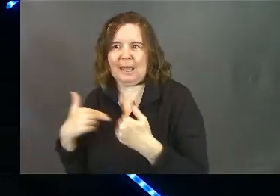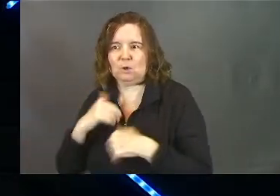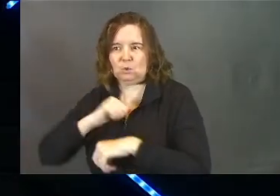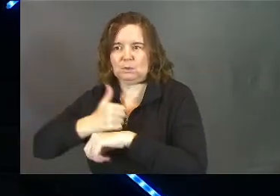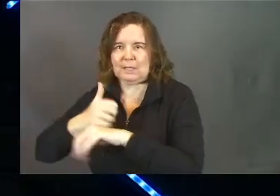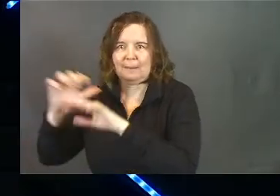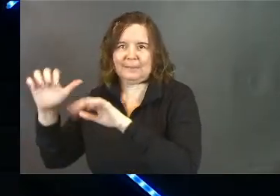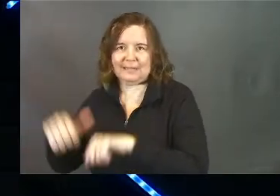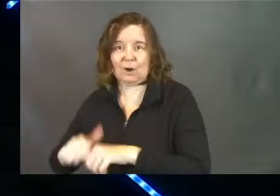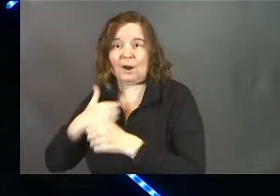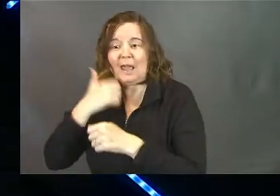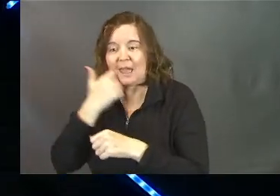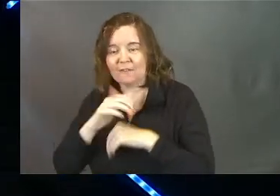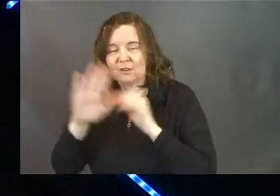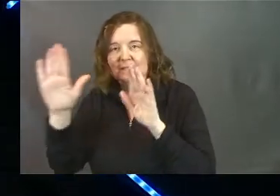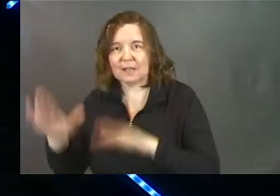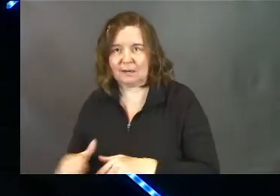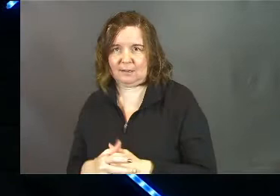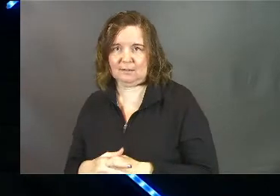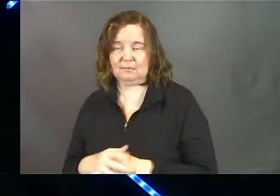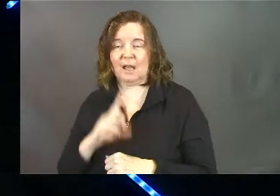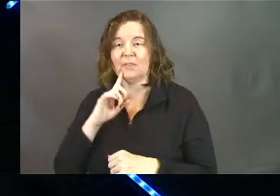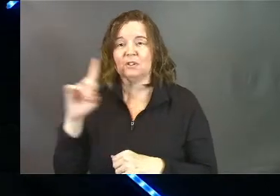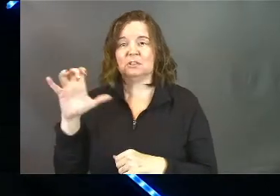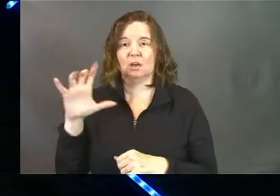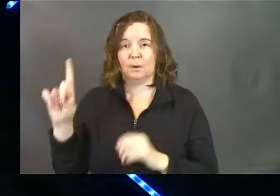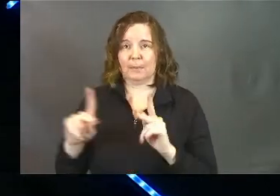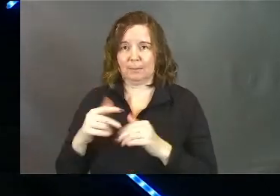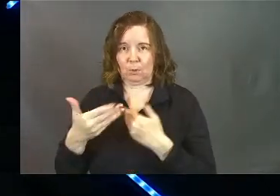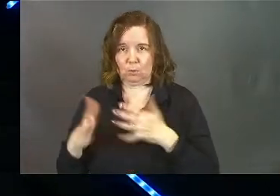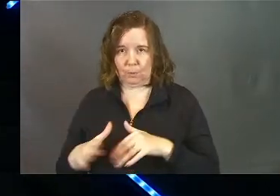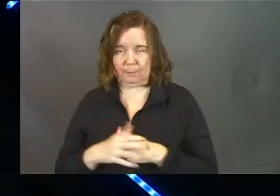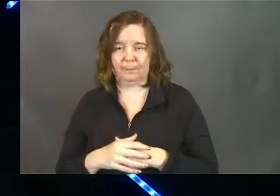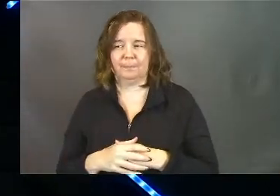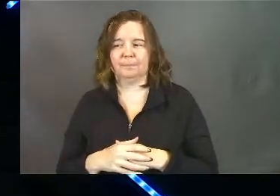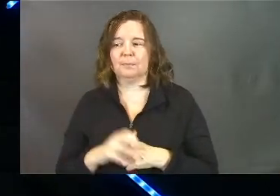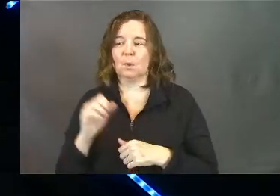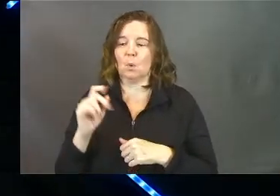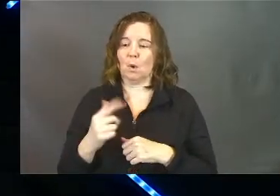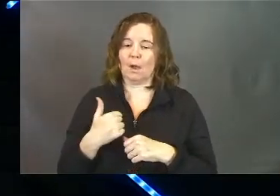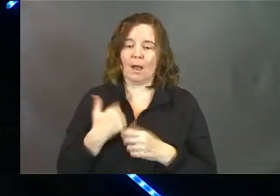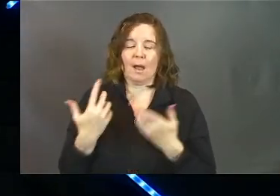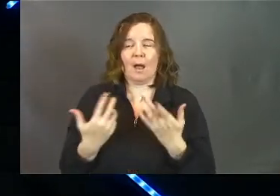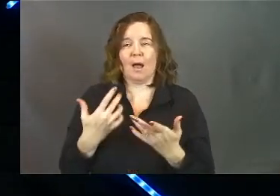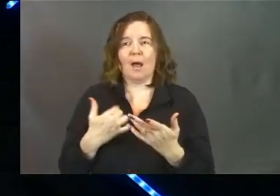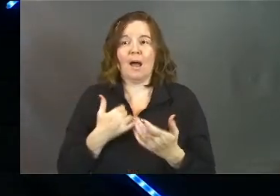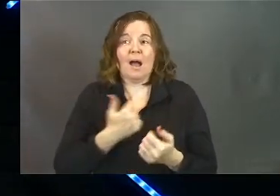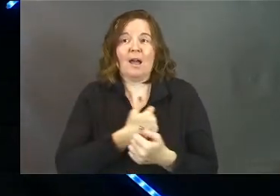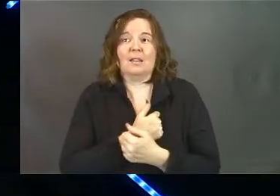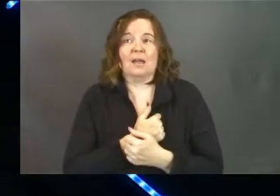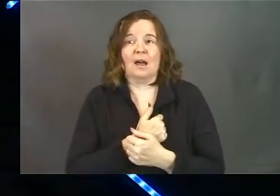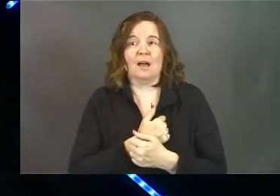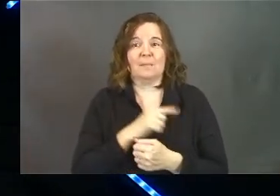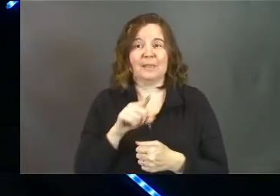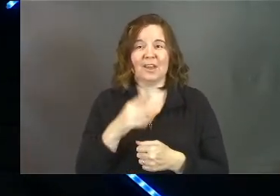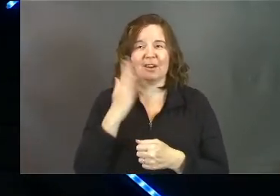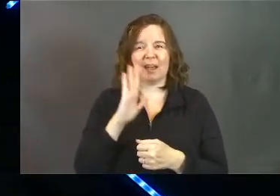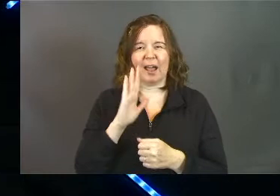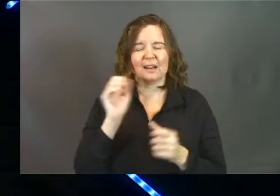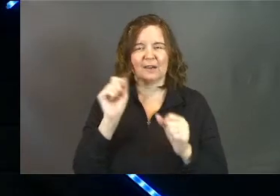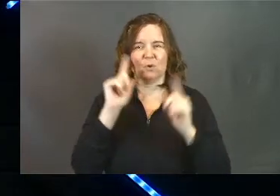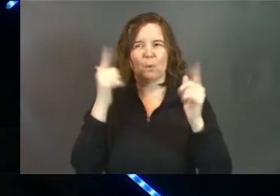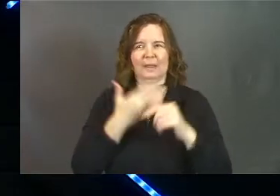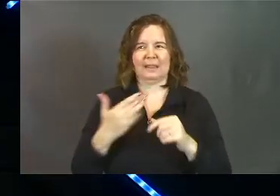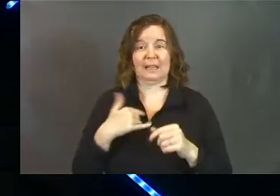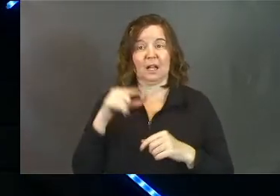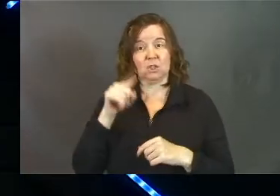set up and tear down every single Sunday. And there's 100 people in the room. And okay, I loved being there, and God sort of awakened